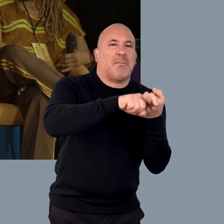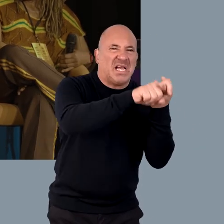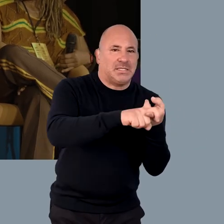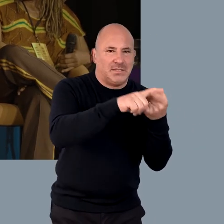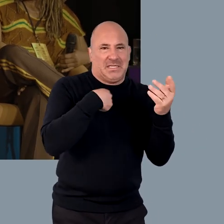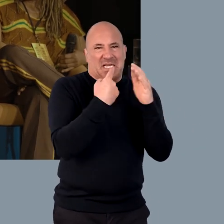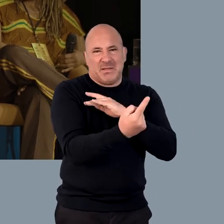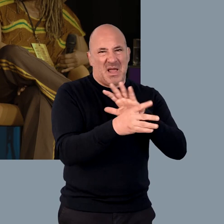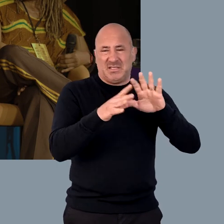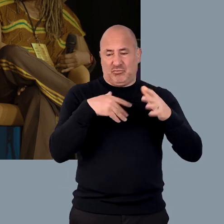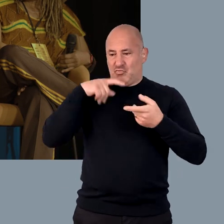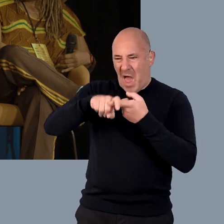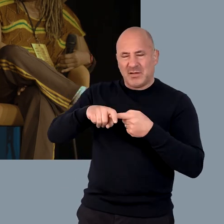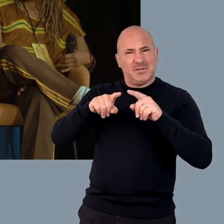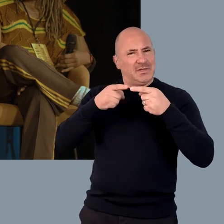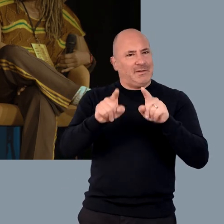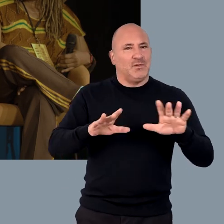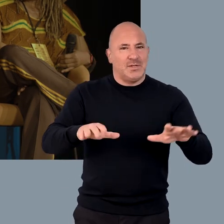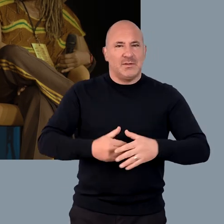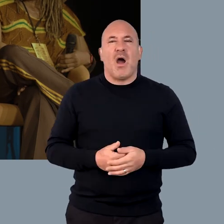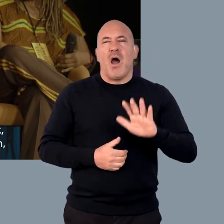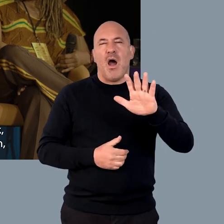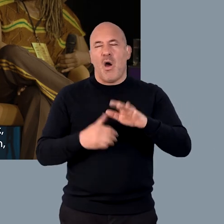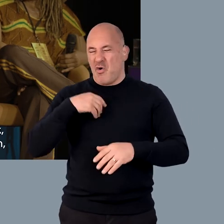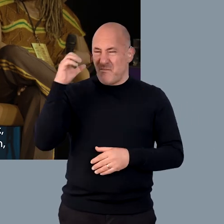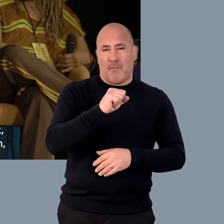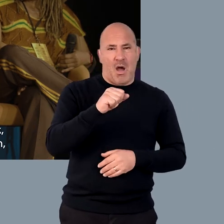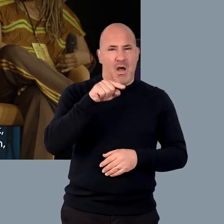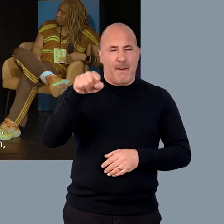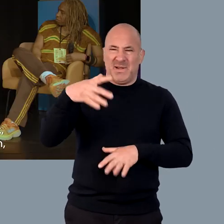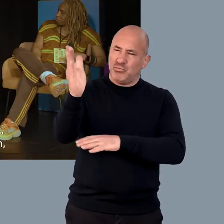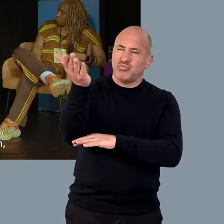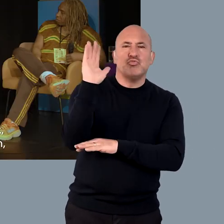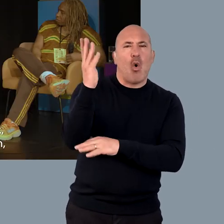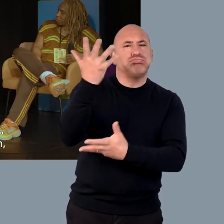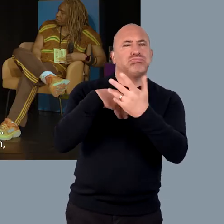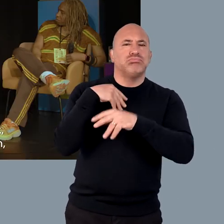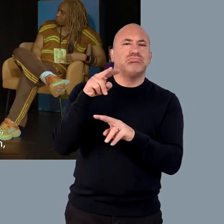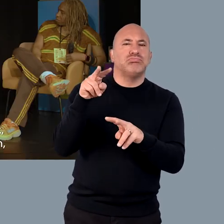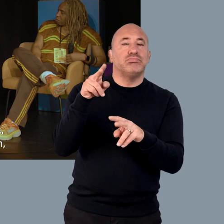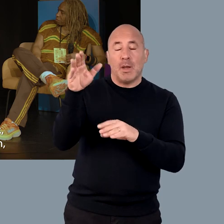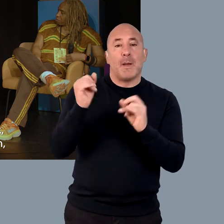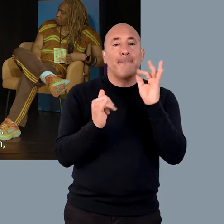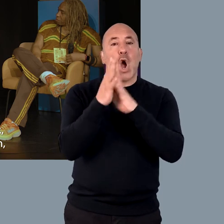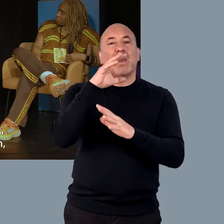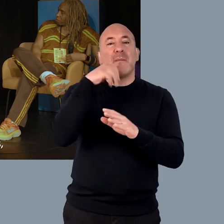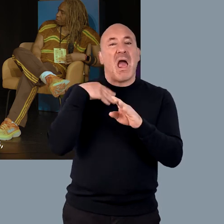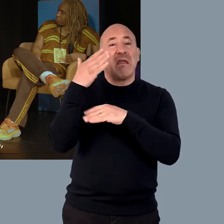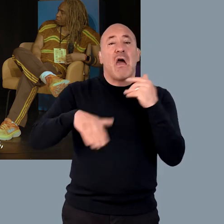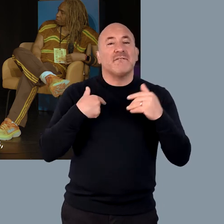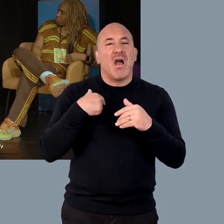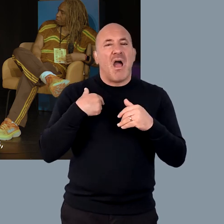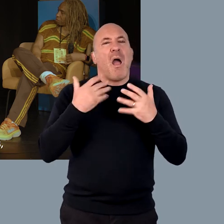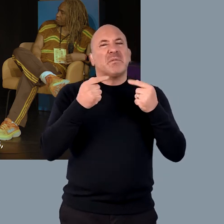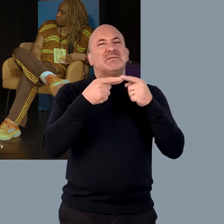take us away from radical interdependence But um I did remember once hearing a talk. I've never actually been to burning man. I've been